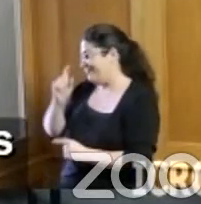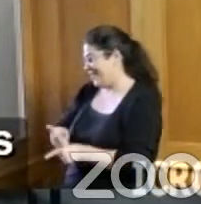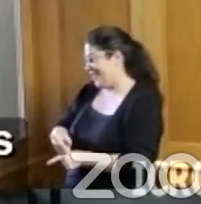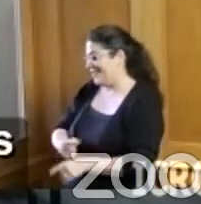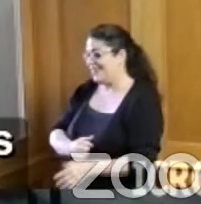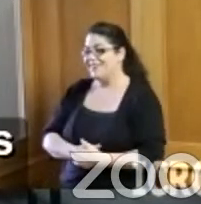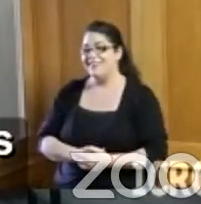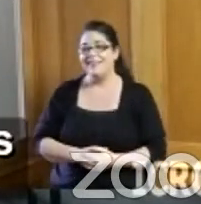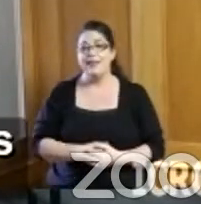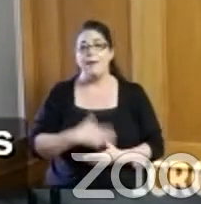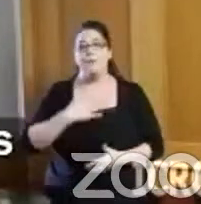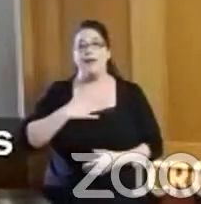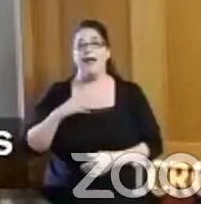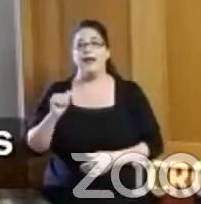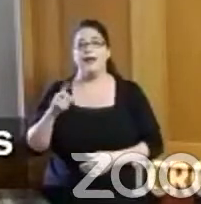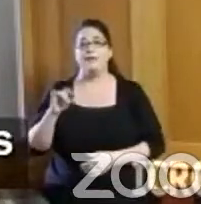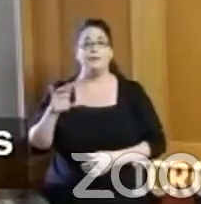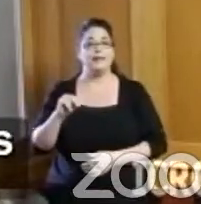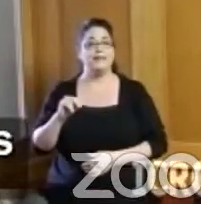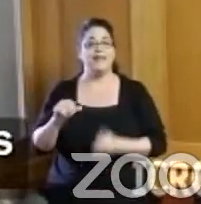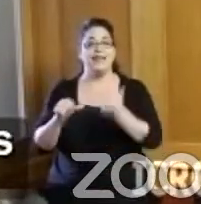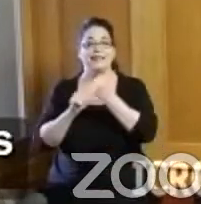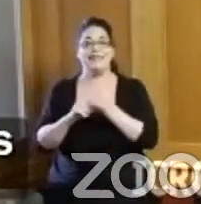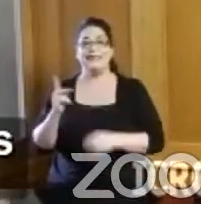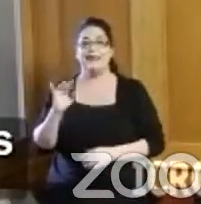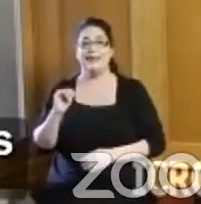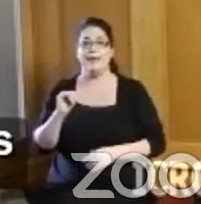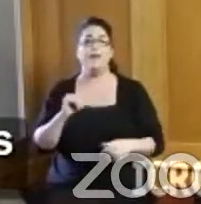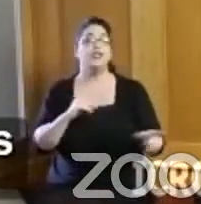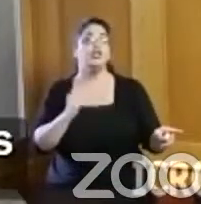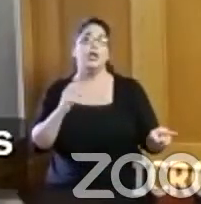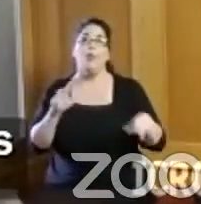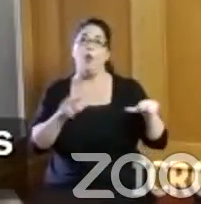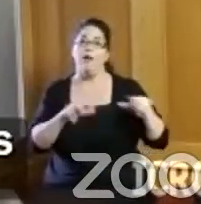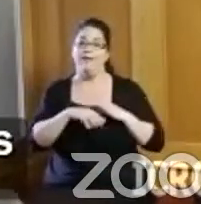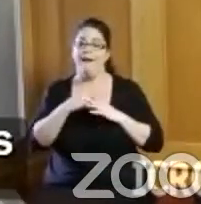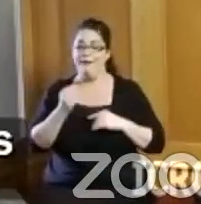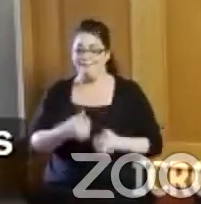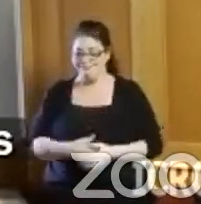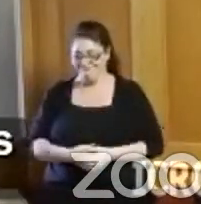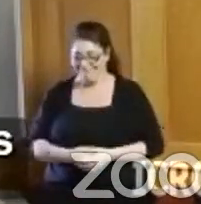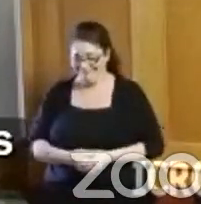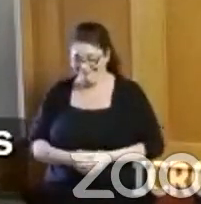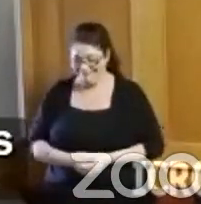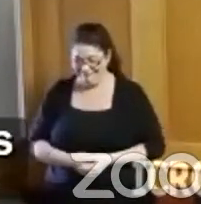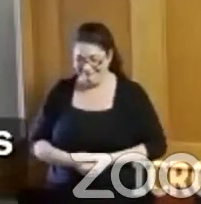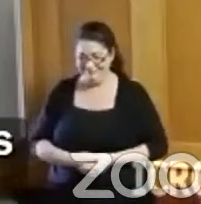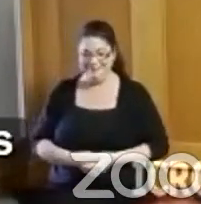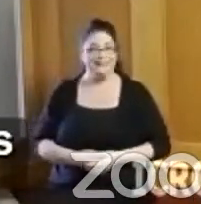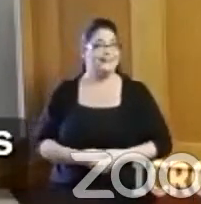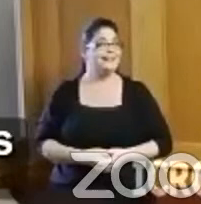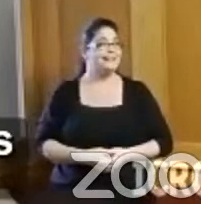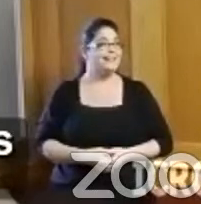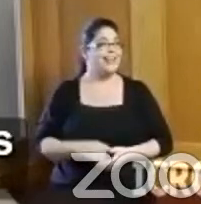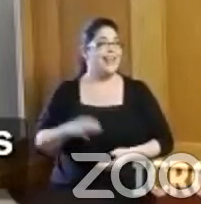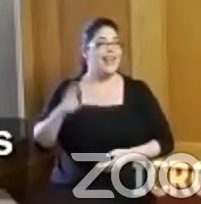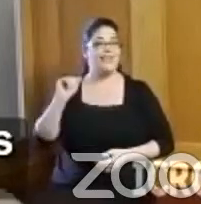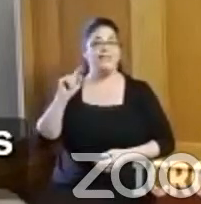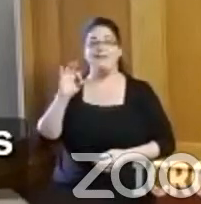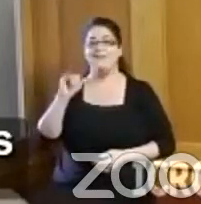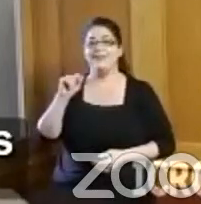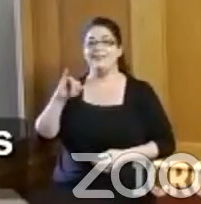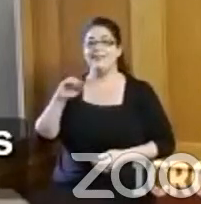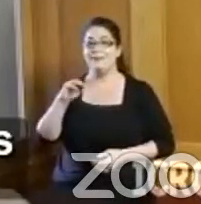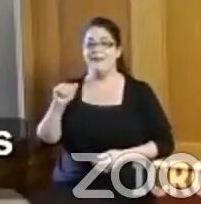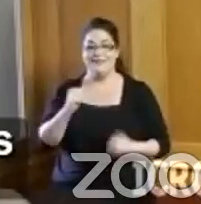administrative assistant, Kim Lee. And Fatima. Okay. Yeah, okay. And Fatima. Okay,